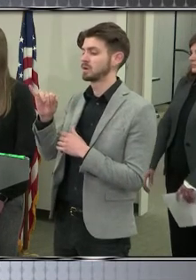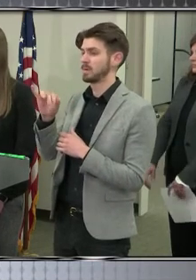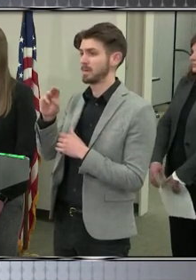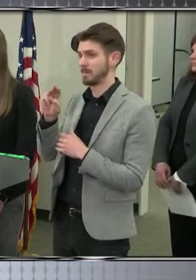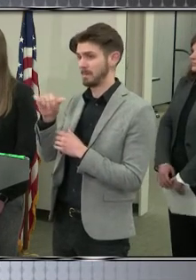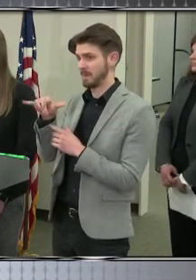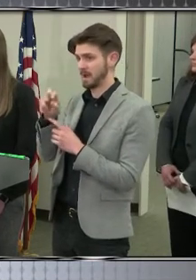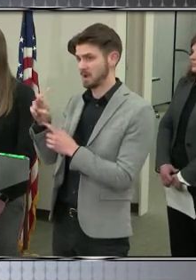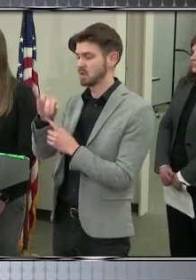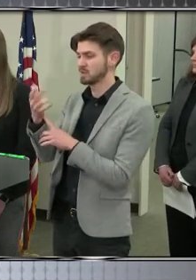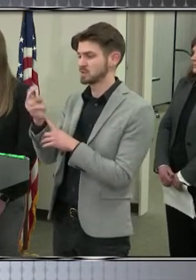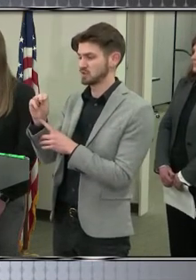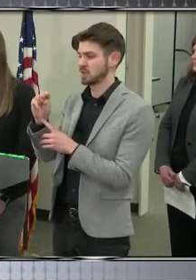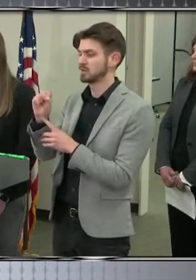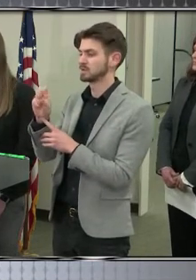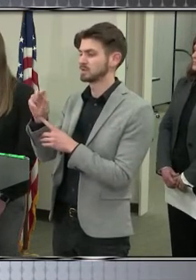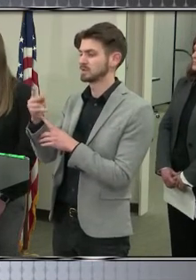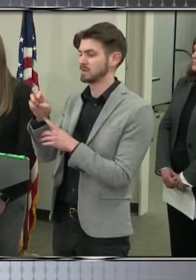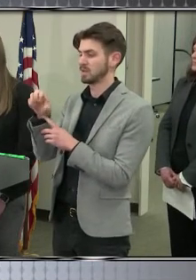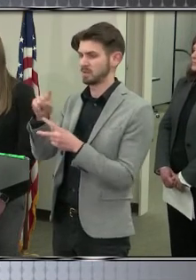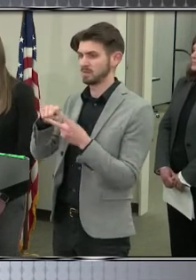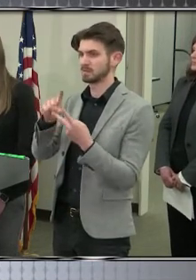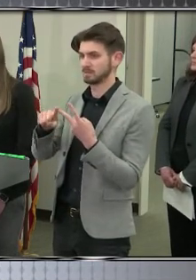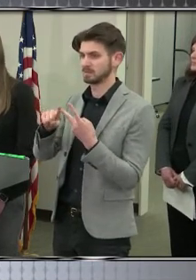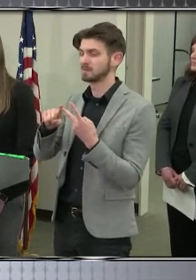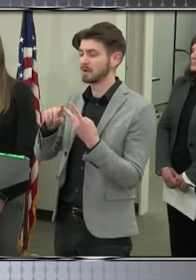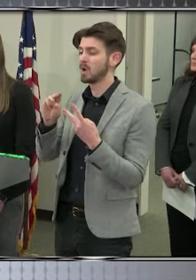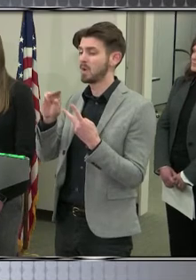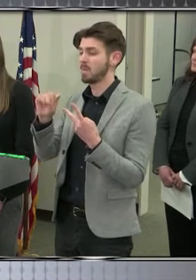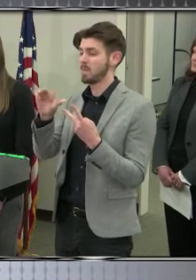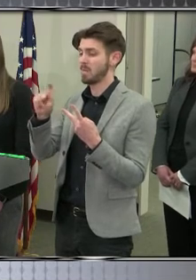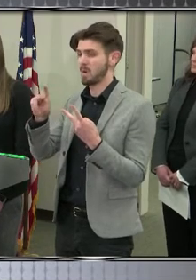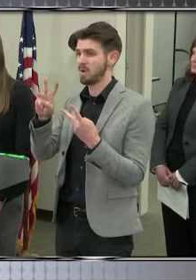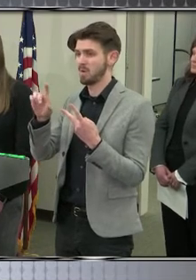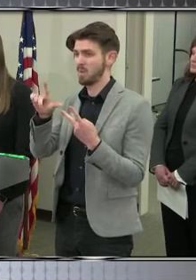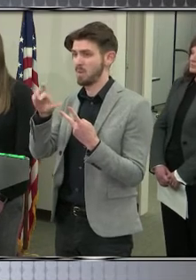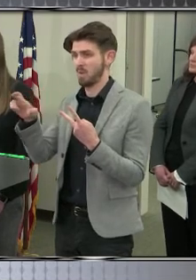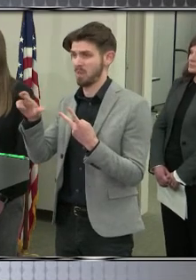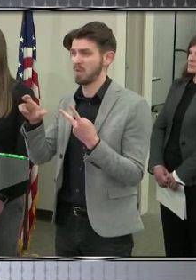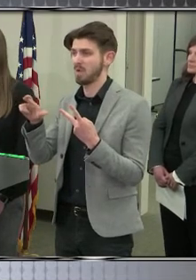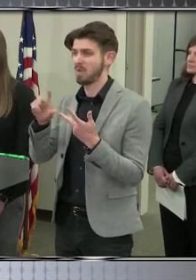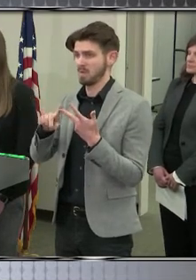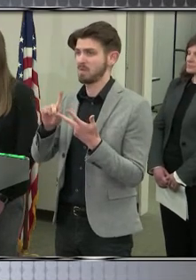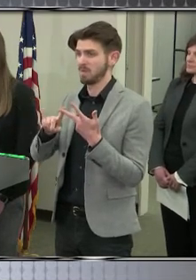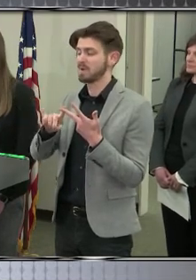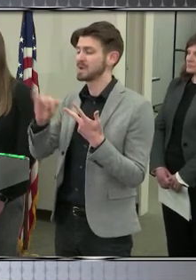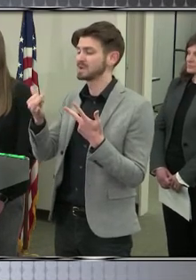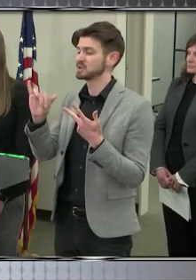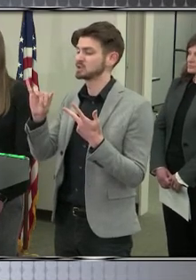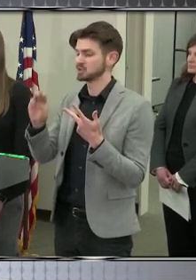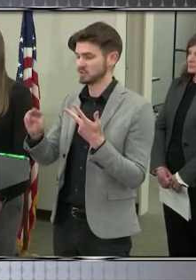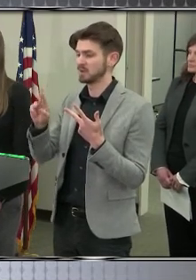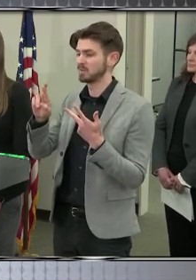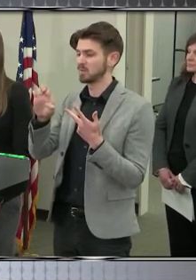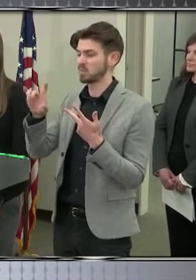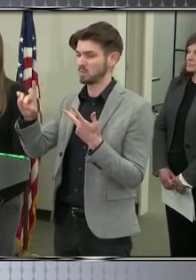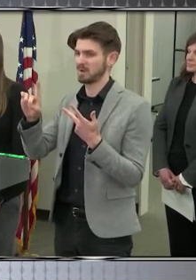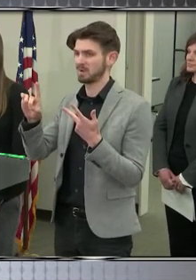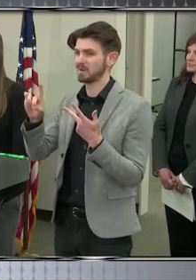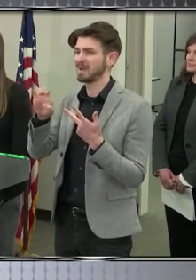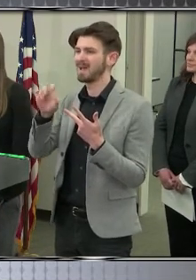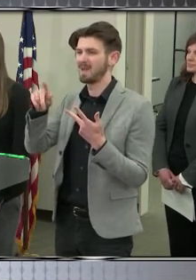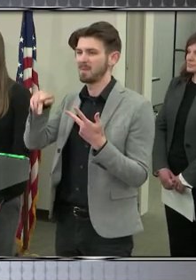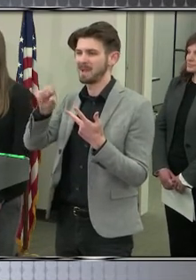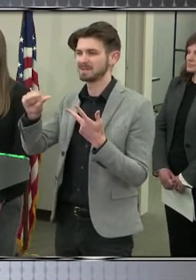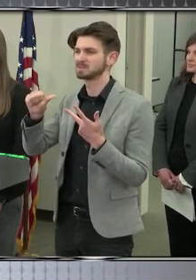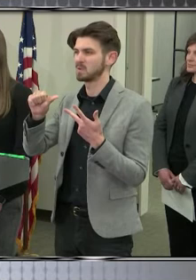Paso County Board of Commissioners Mark Waller, Pikes Peak Regional Office of Emergency Management Director Jim Reed, El Paso County Public Health